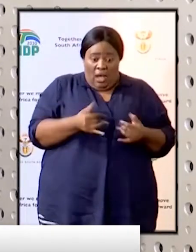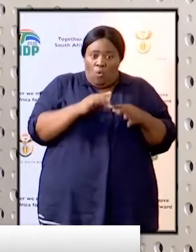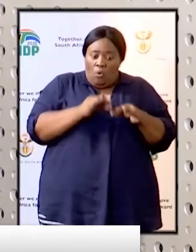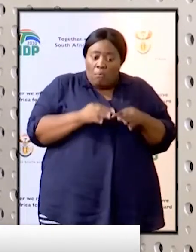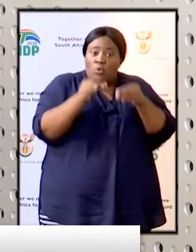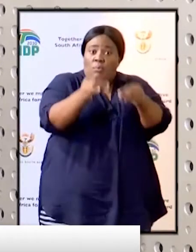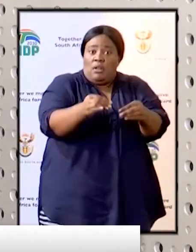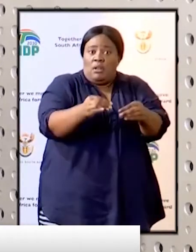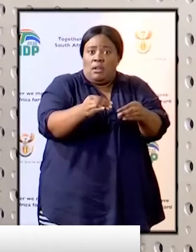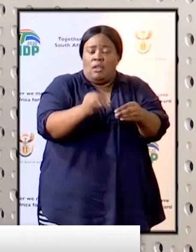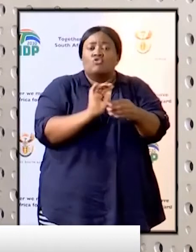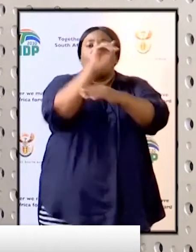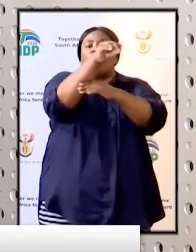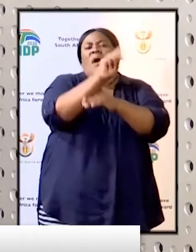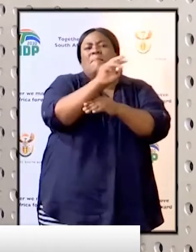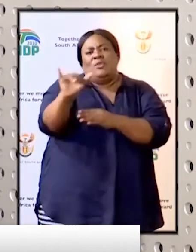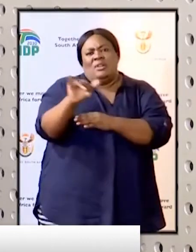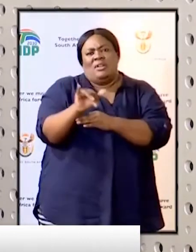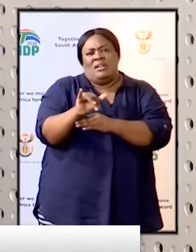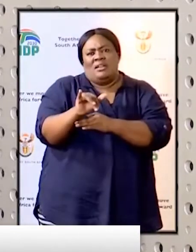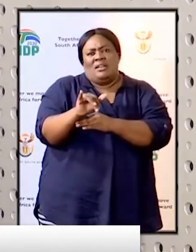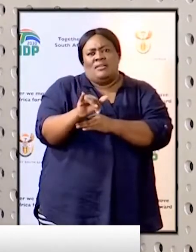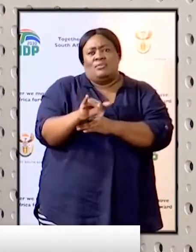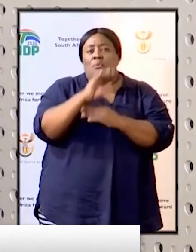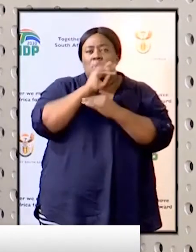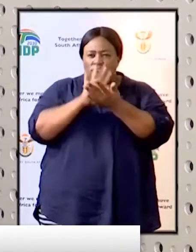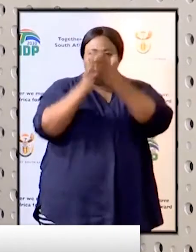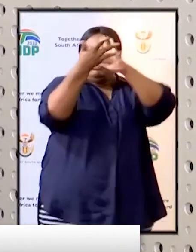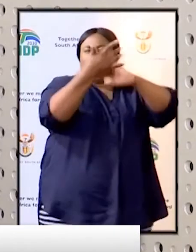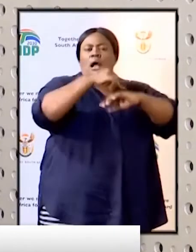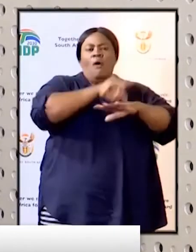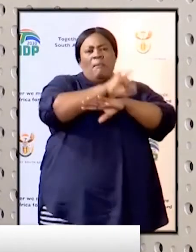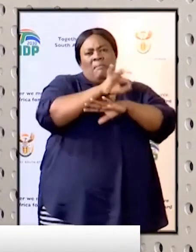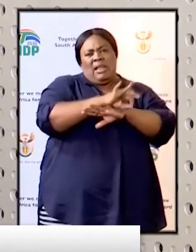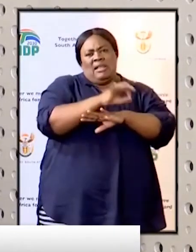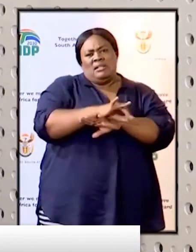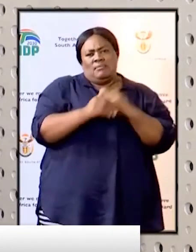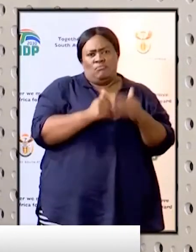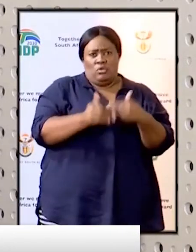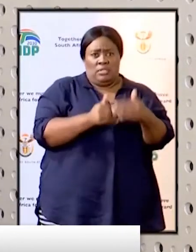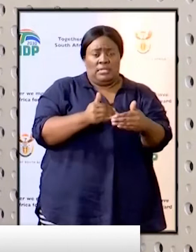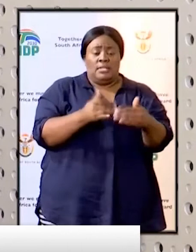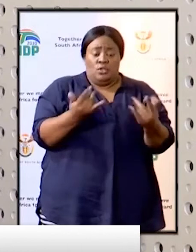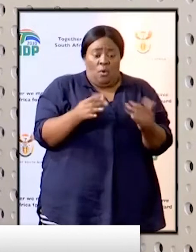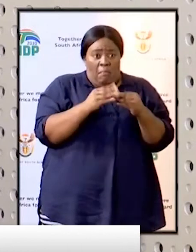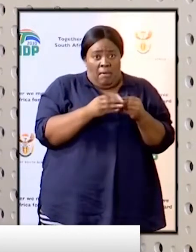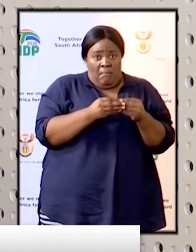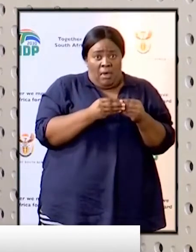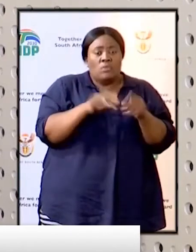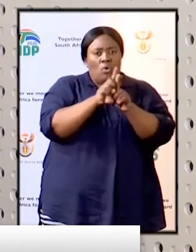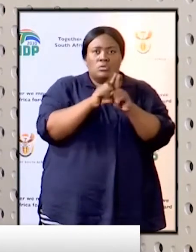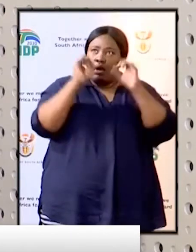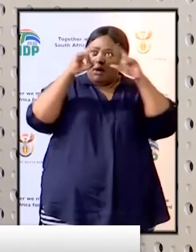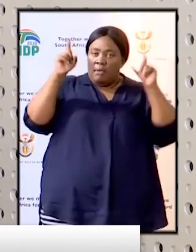we've exceeded 1 million. So it means it changes completely our planning processes. And members will also be aware that during